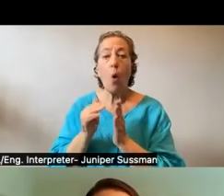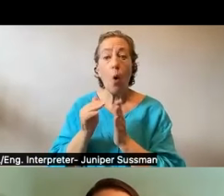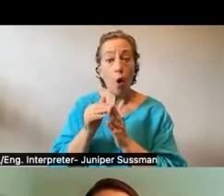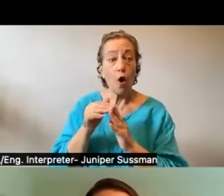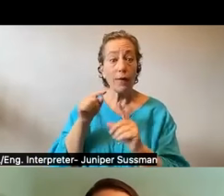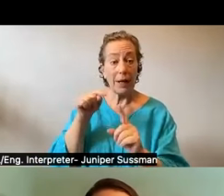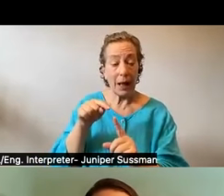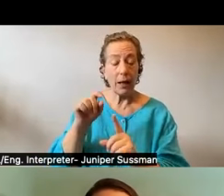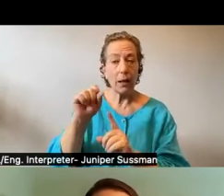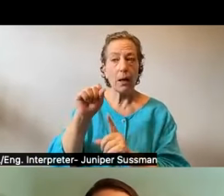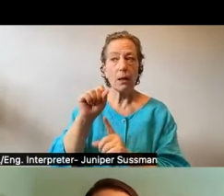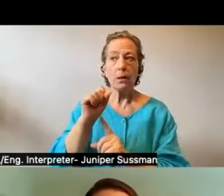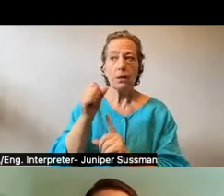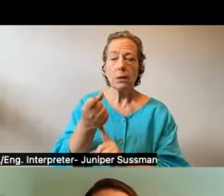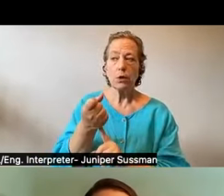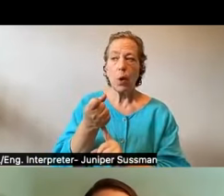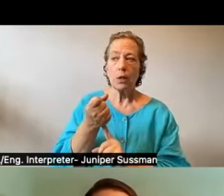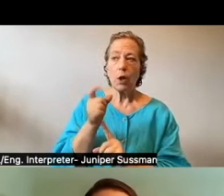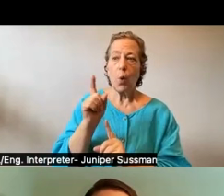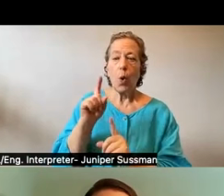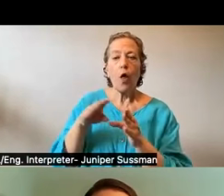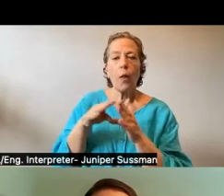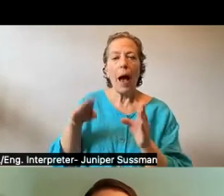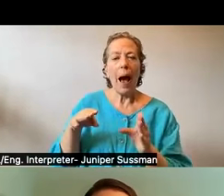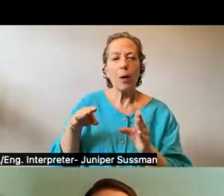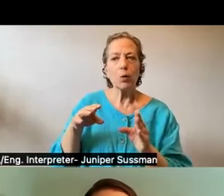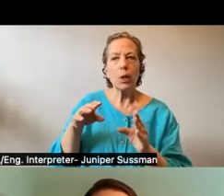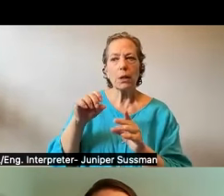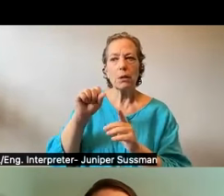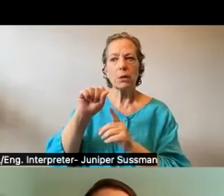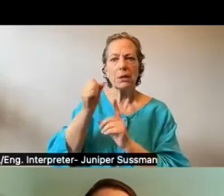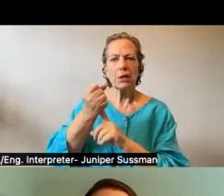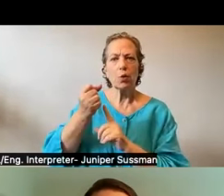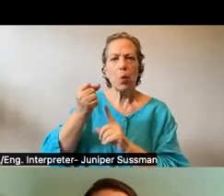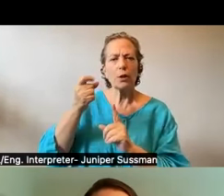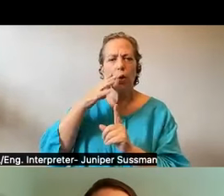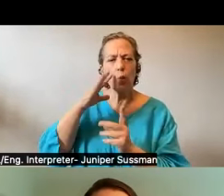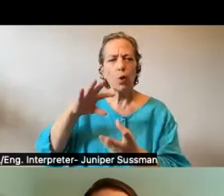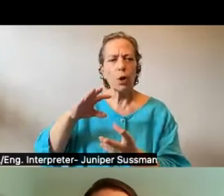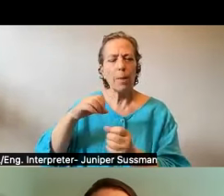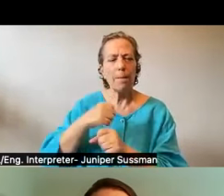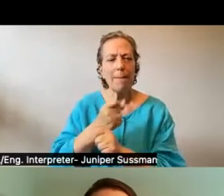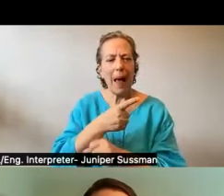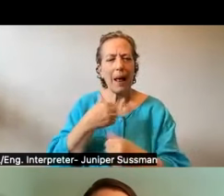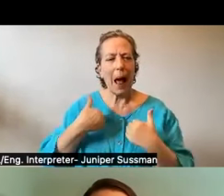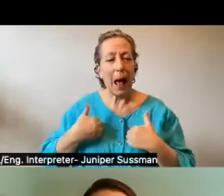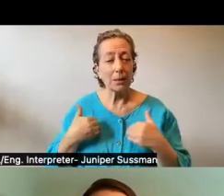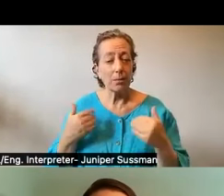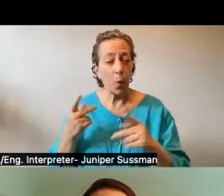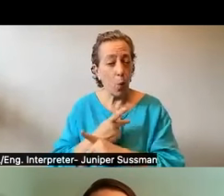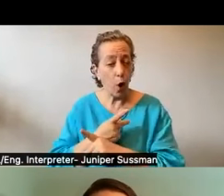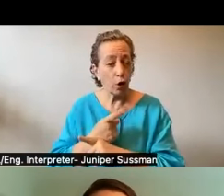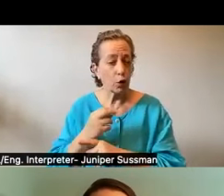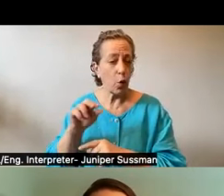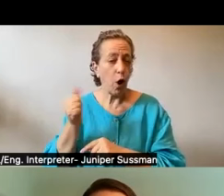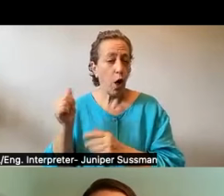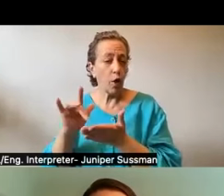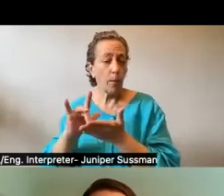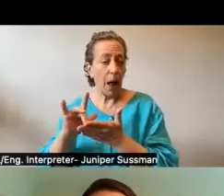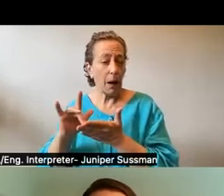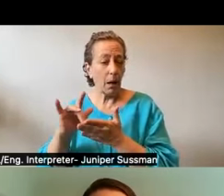where the housing conditions were exacerbating a child's asthma or other medical conditions. So those were the types of cases